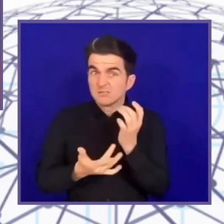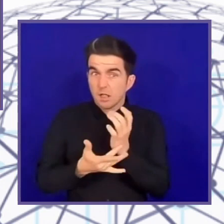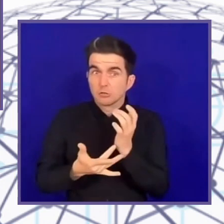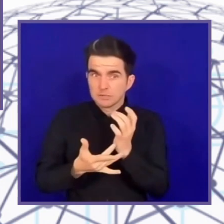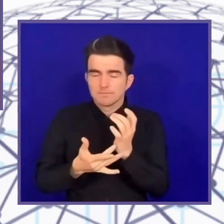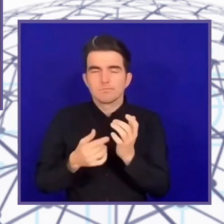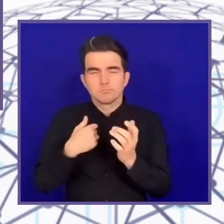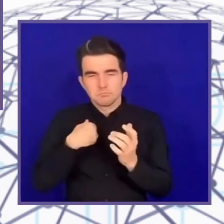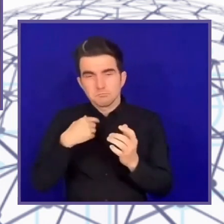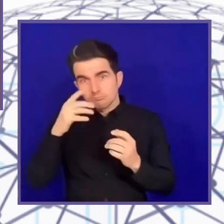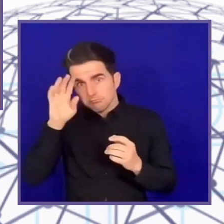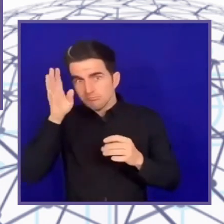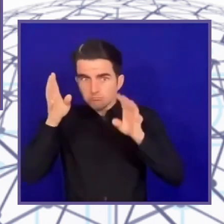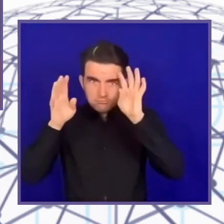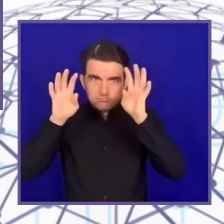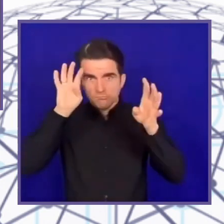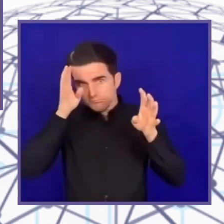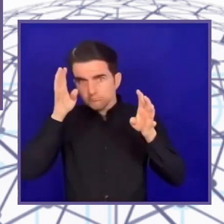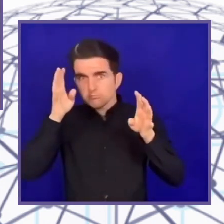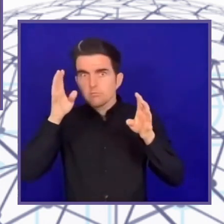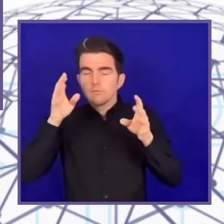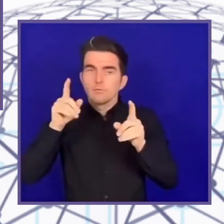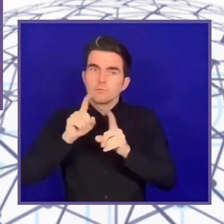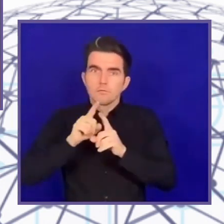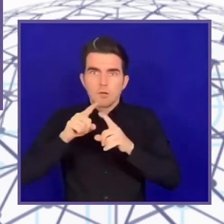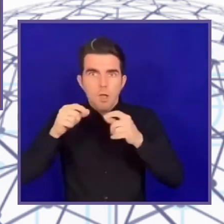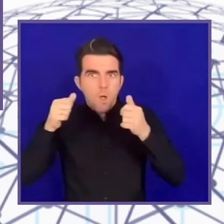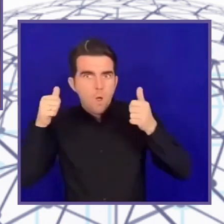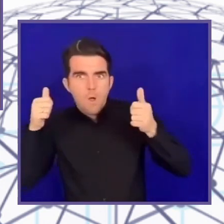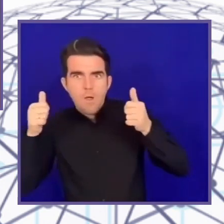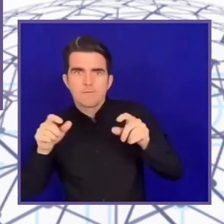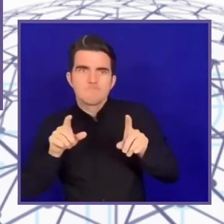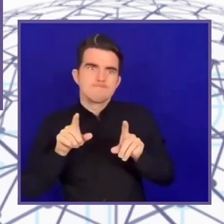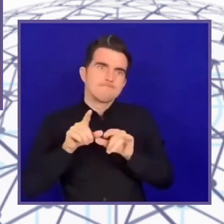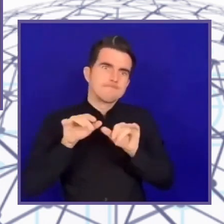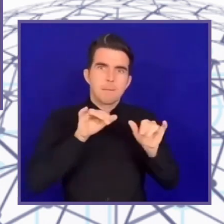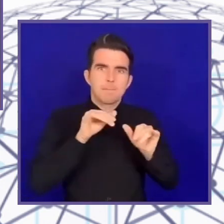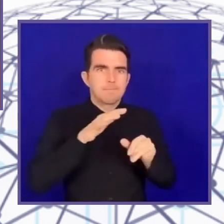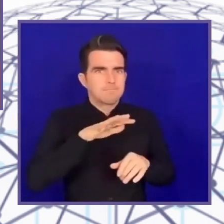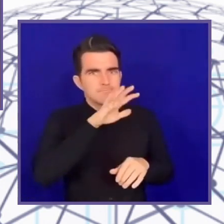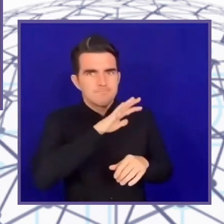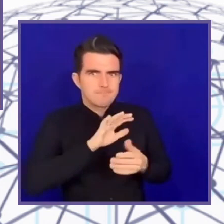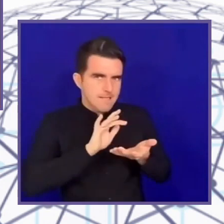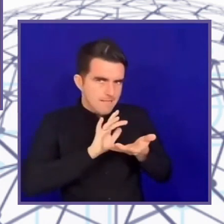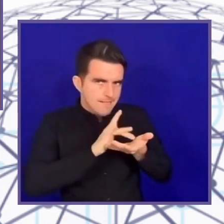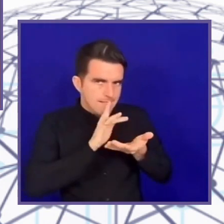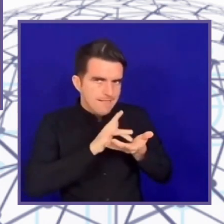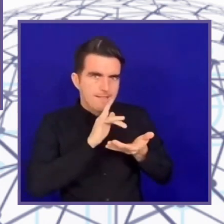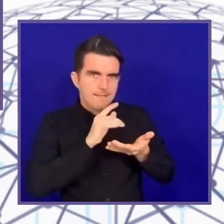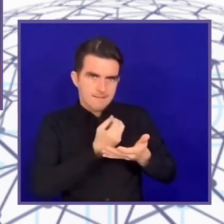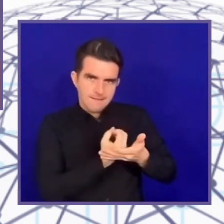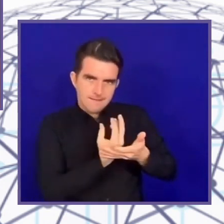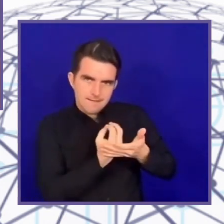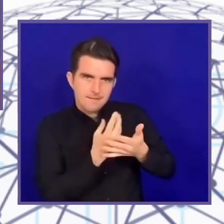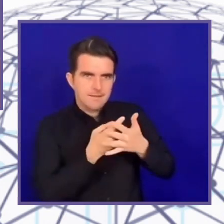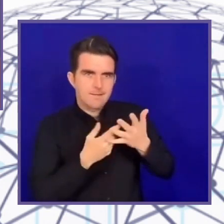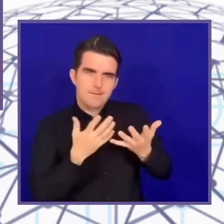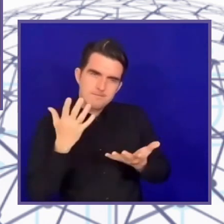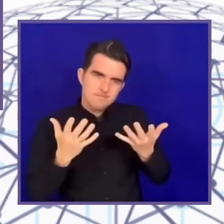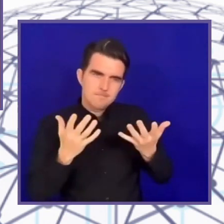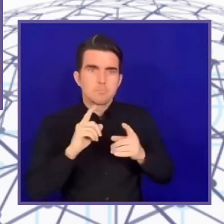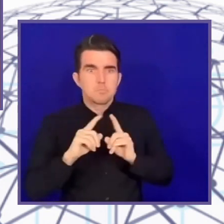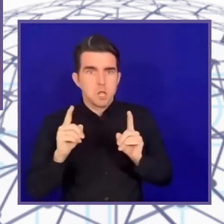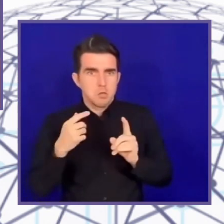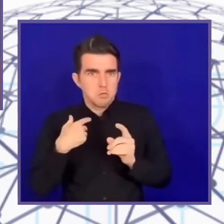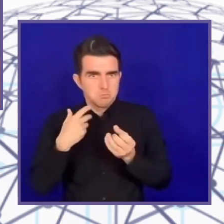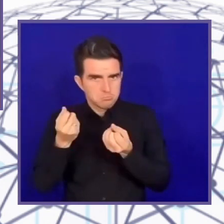by persons with disabilities. And we're innovating every day, and one of the things that we are going to do